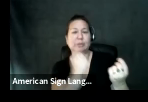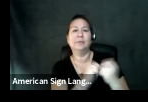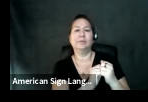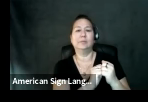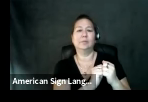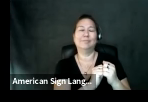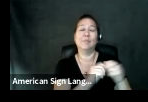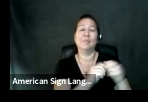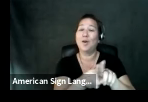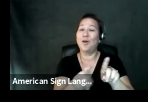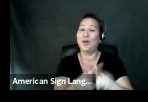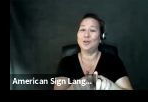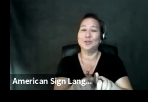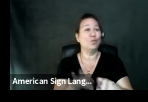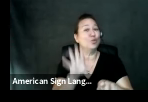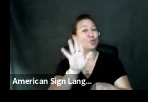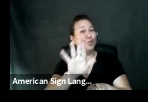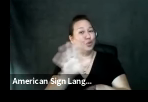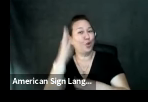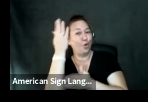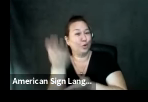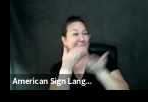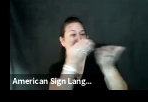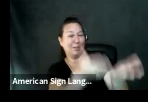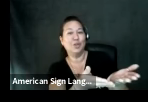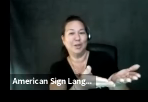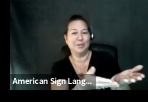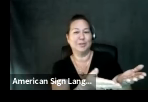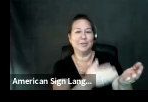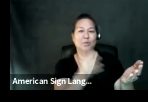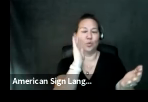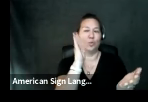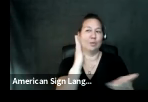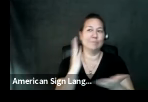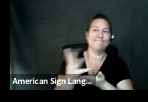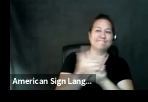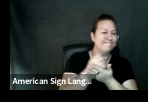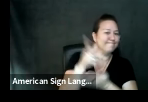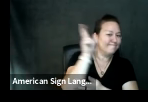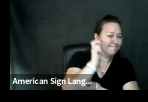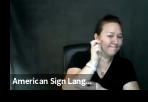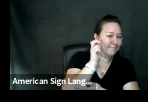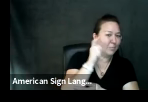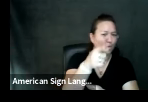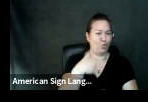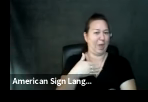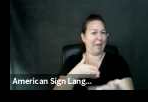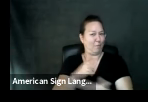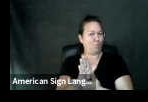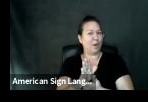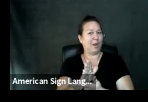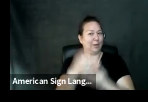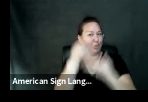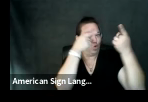always your suggestions. And then also know, as Kathleen was mentioning before, you do have the right to agree or disagree